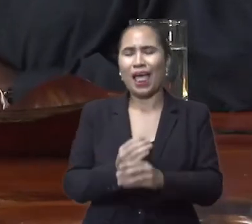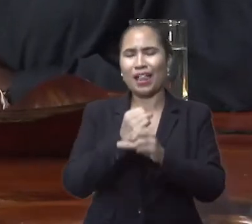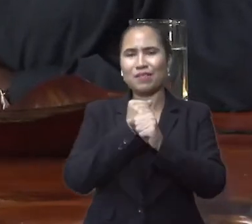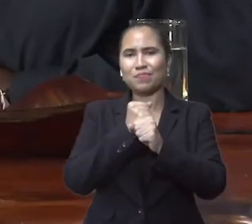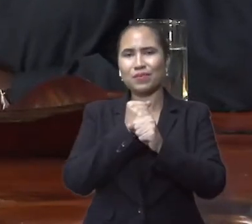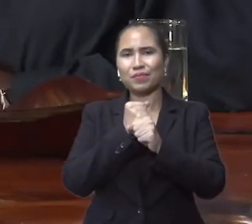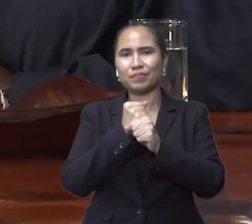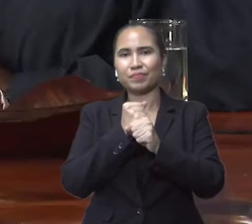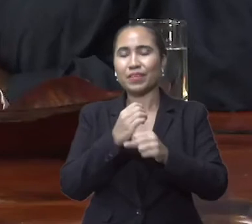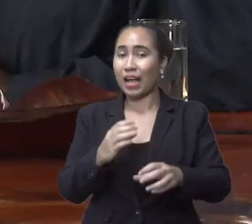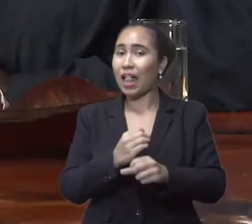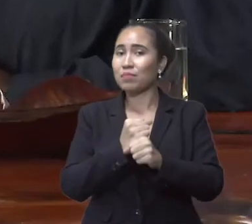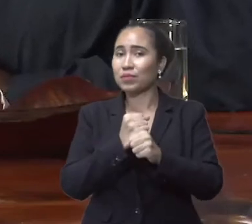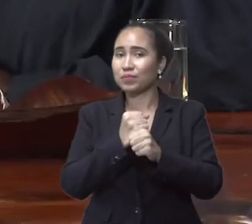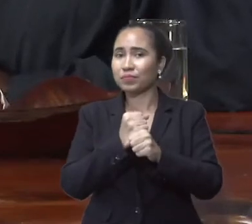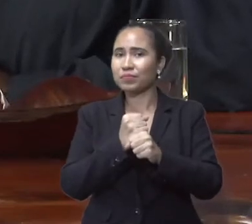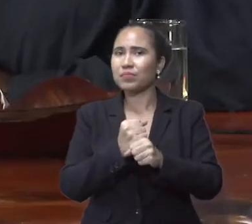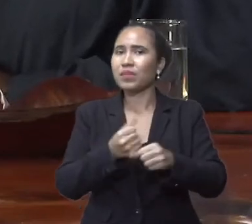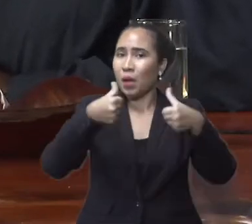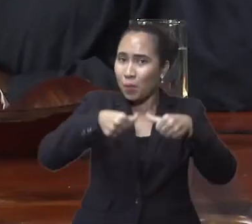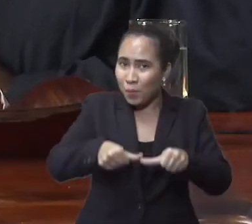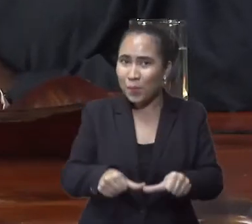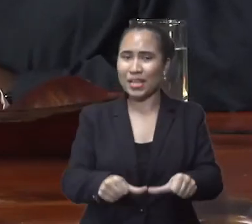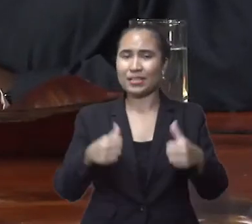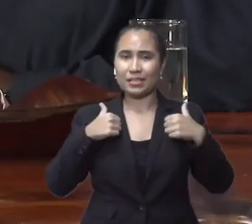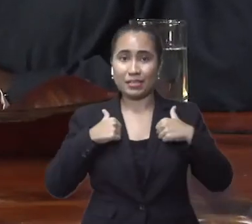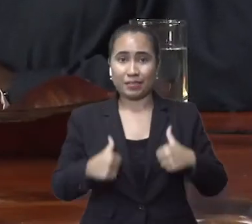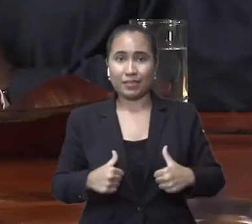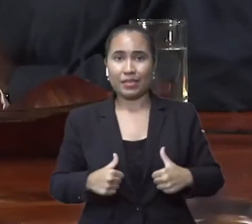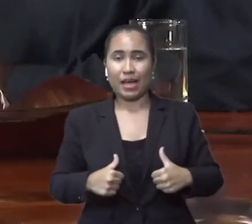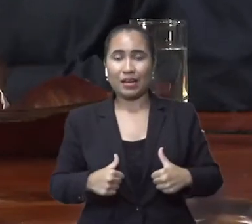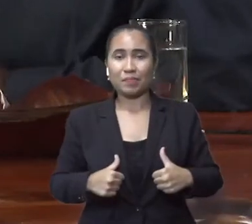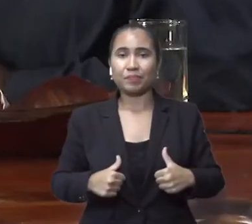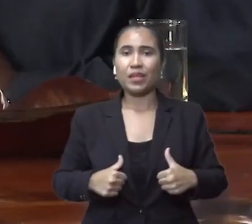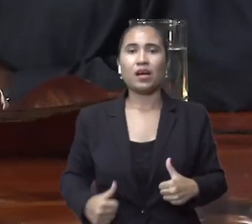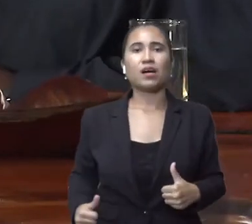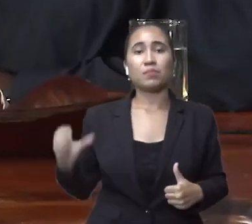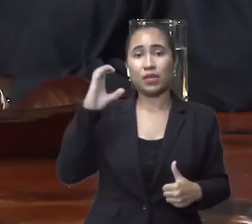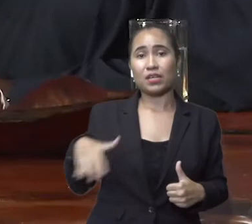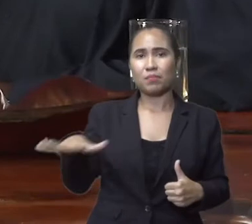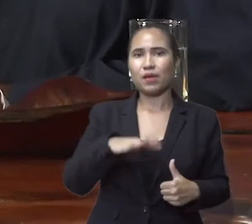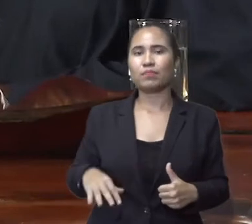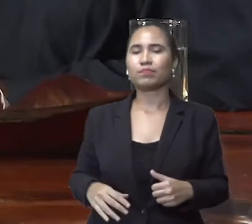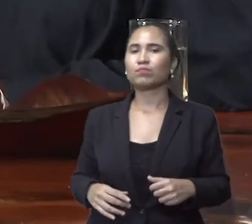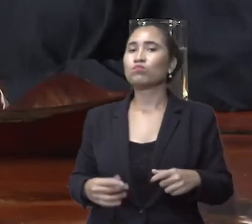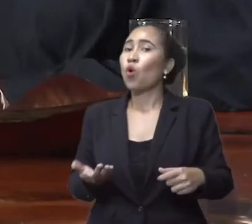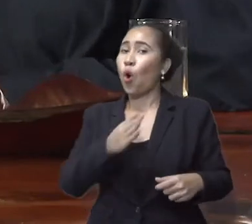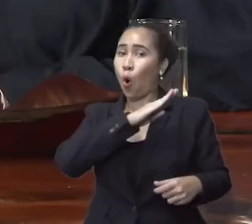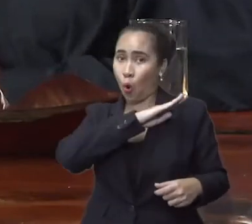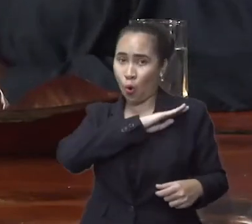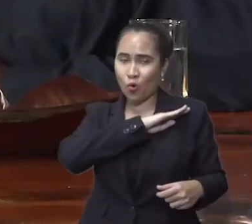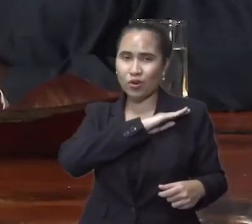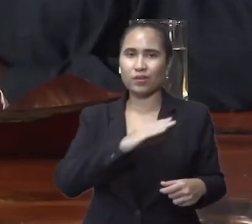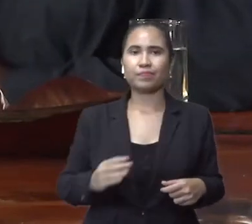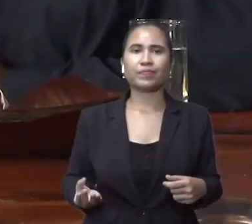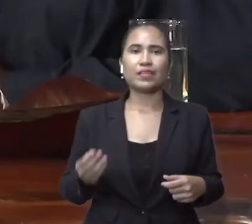their and reducing poverty levels in the Caribbean. Another very important SDG is that one on